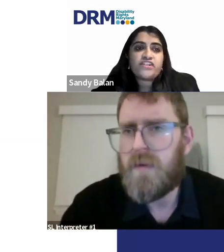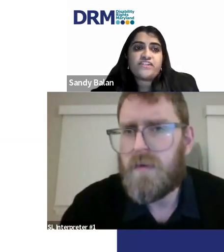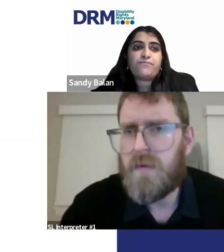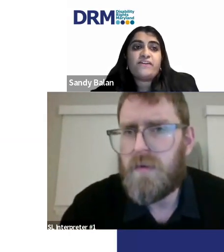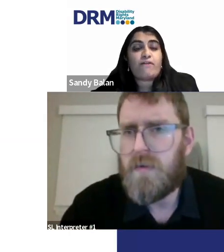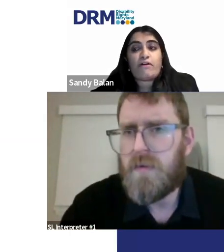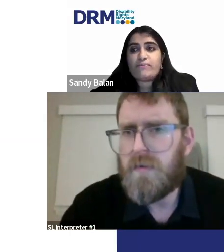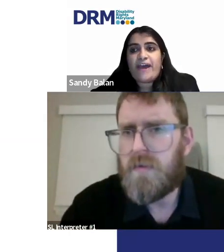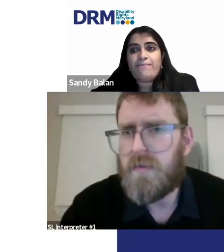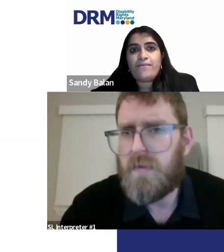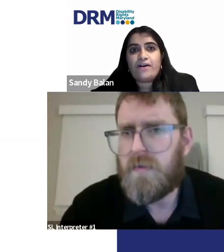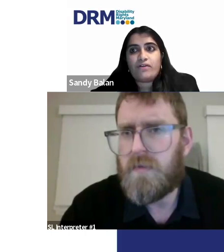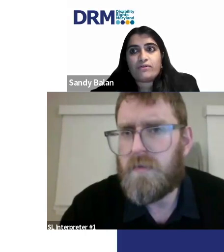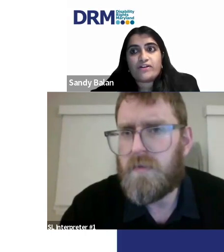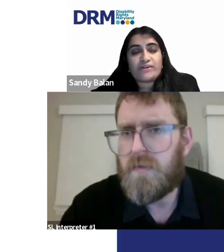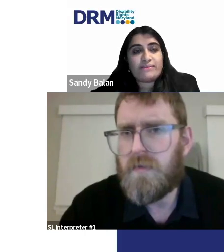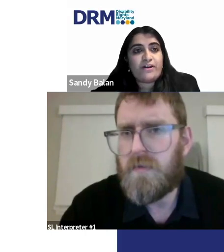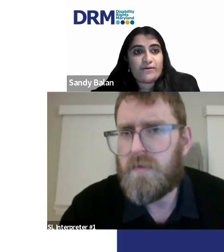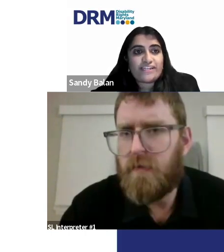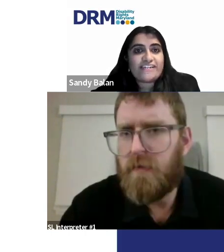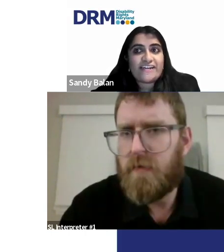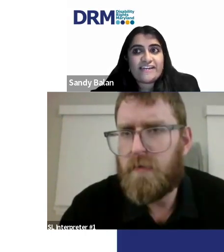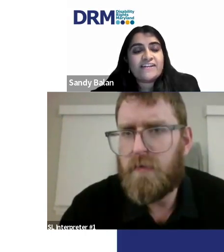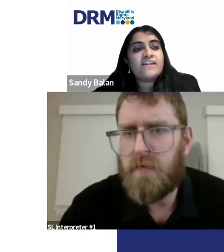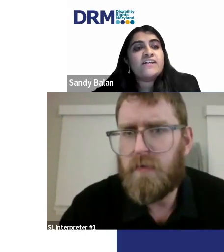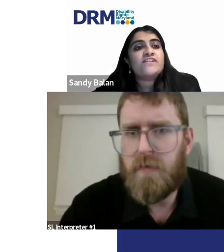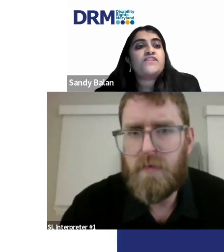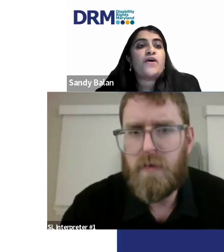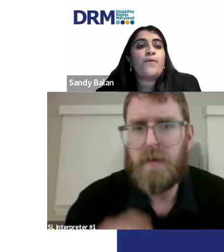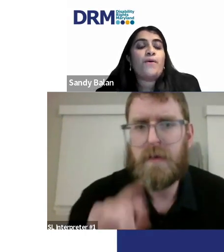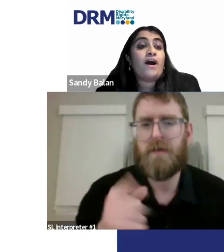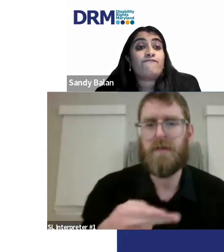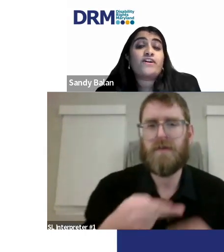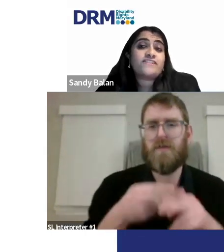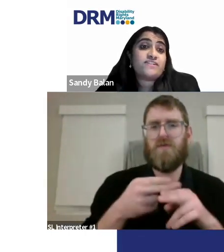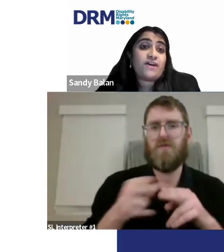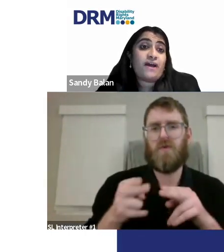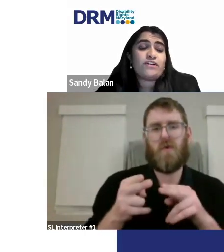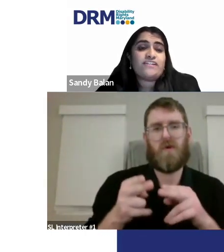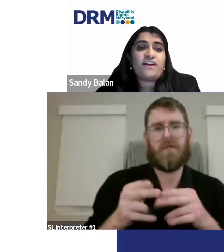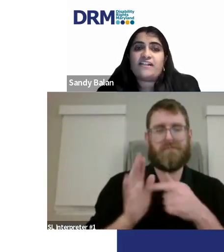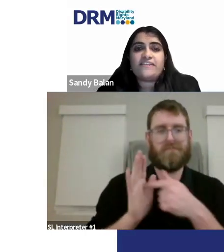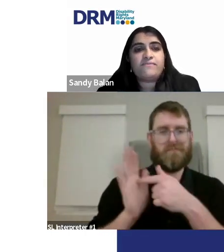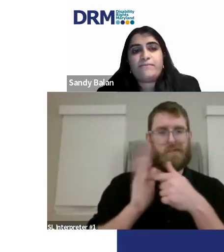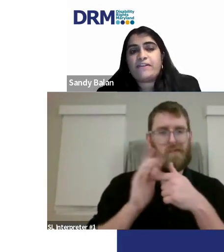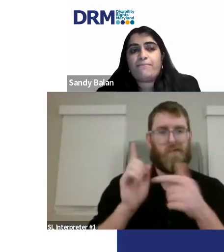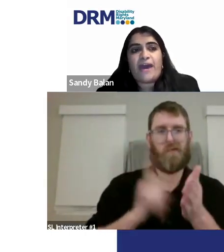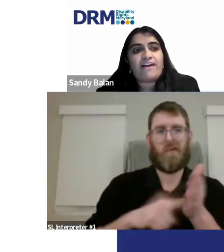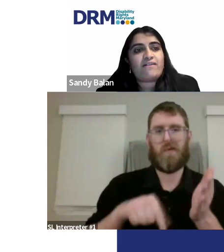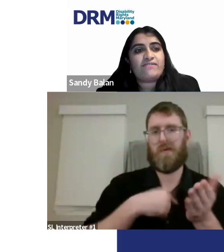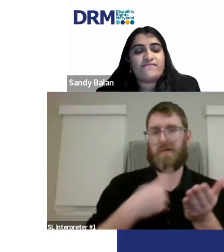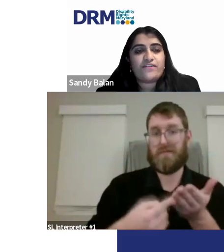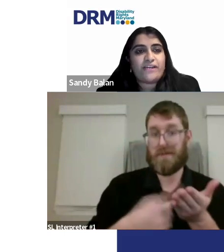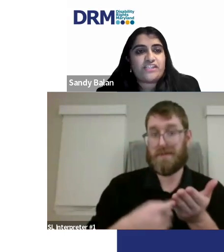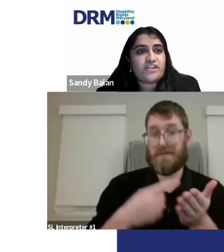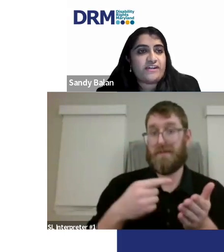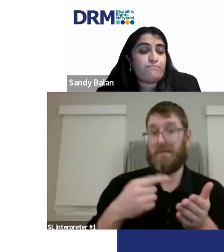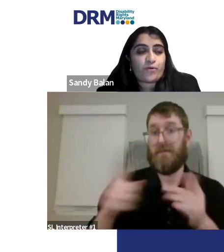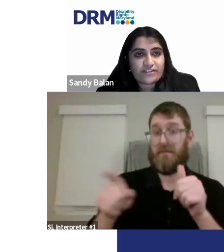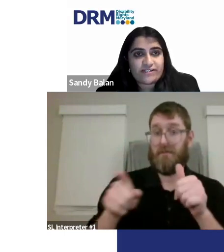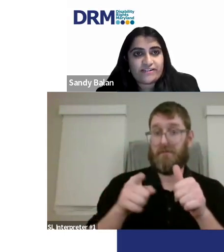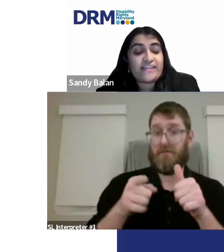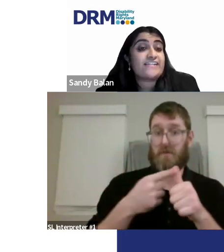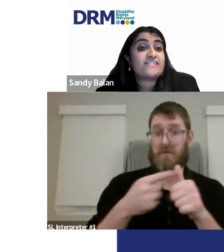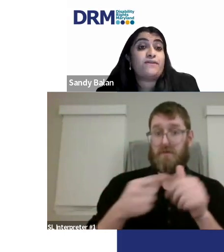So here's just a brief roadmap of where we're going to be going tonight. So first, I'm going to talk a little bit about the background